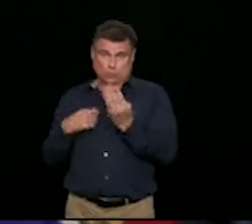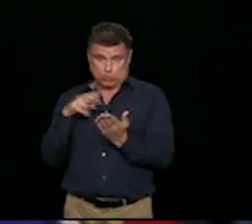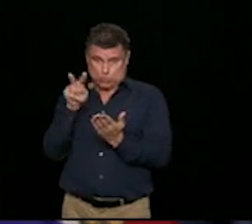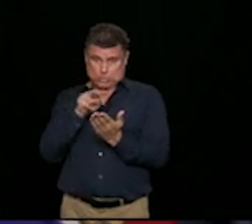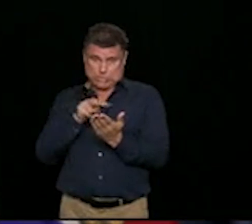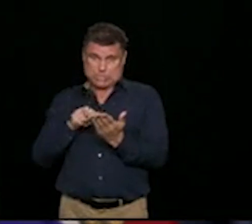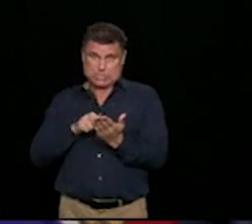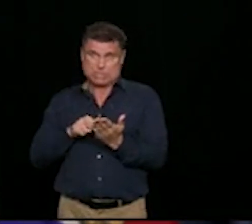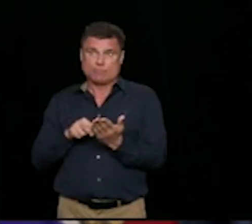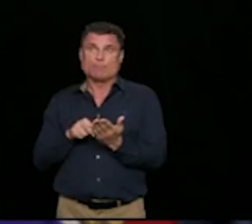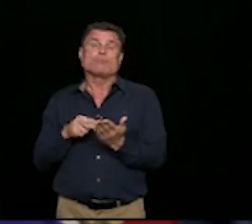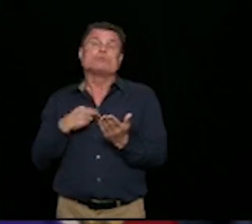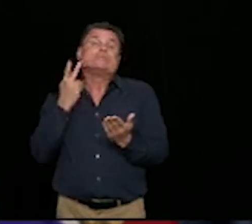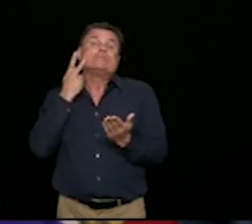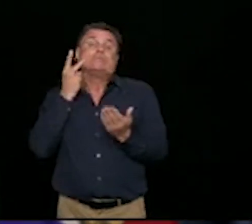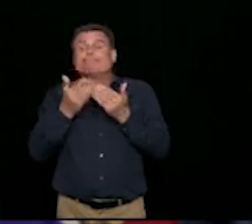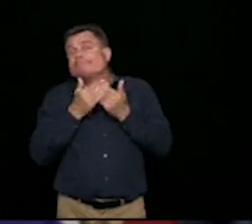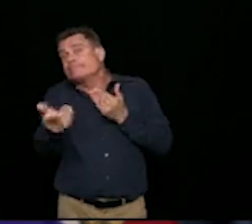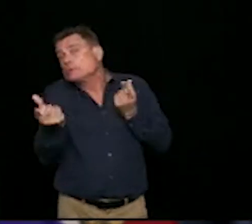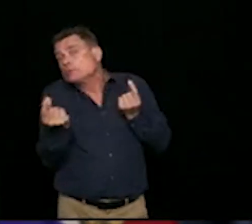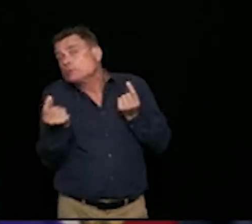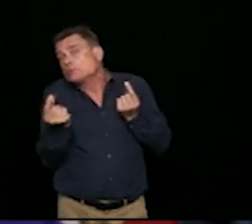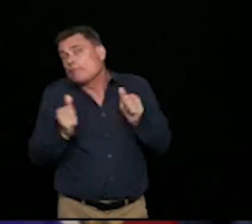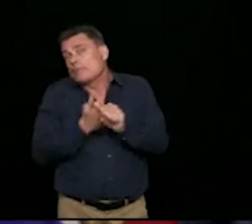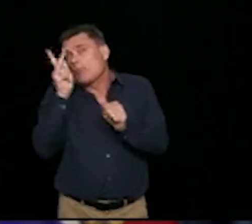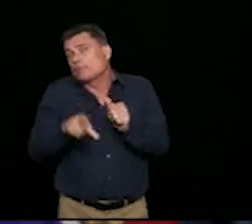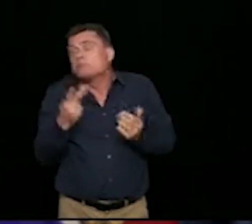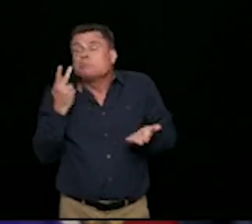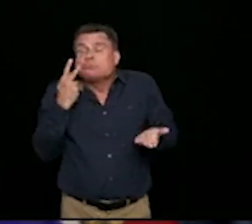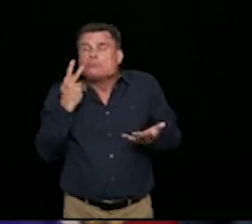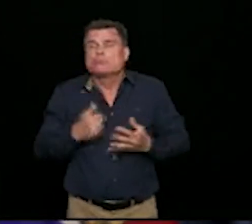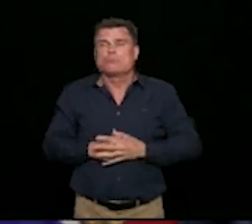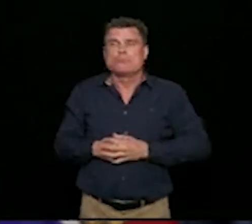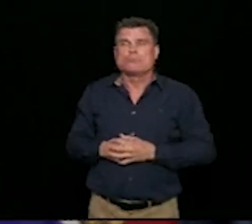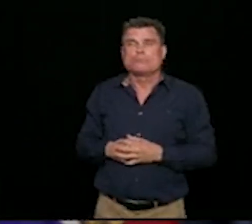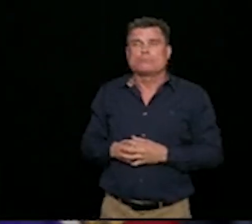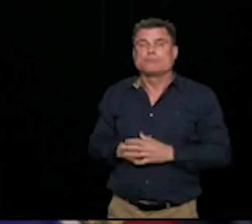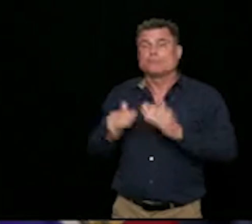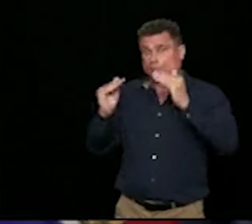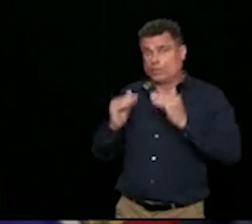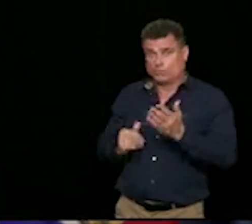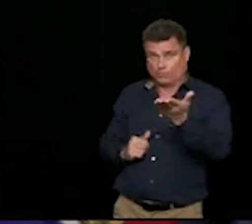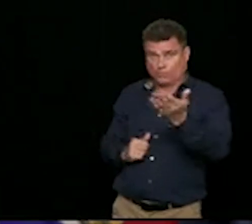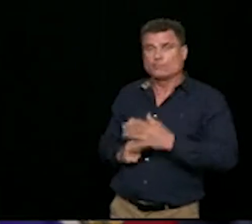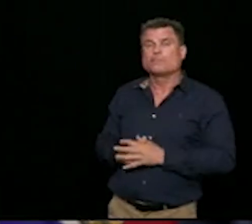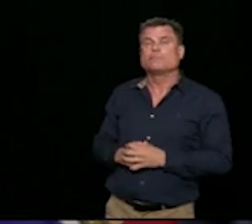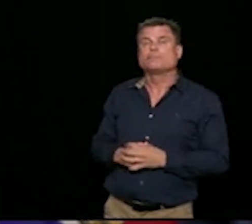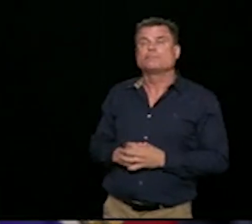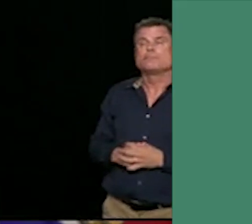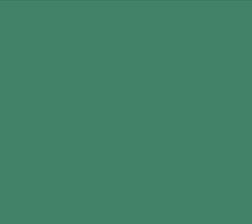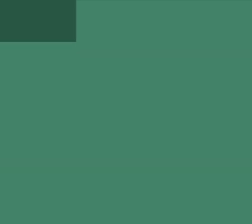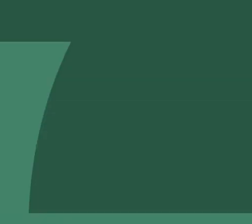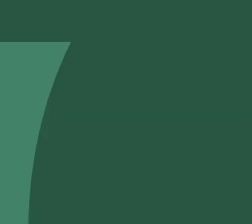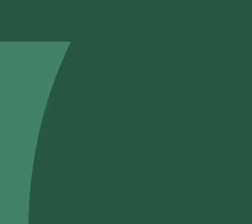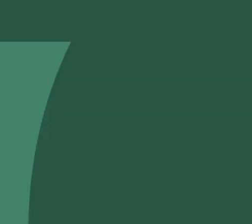after I read her report, and we'll take steps if a step needs to be taken.